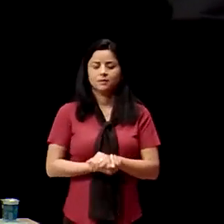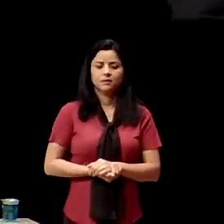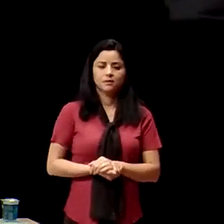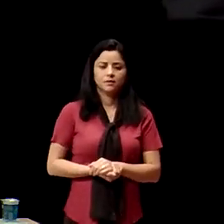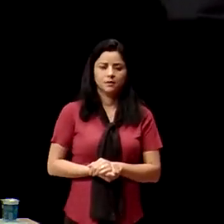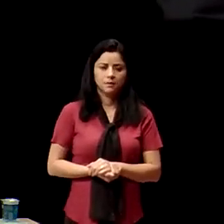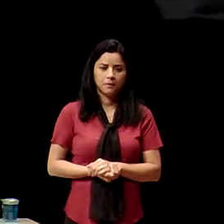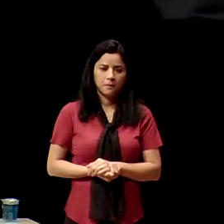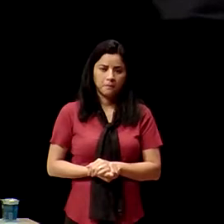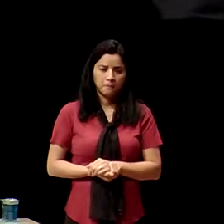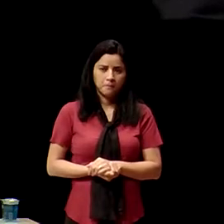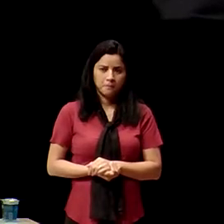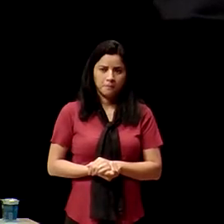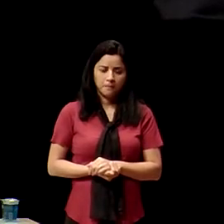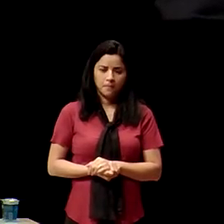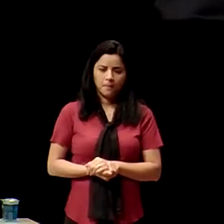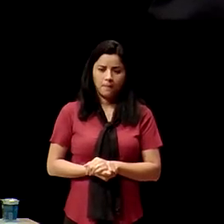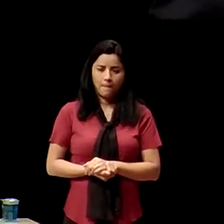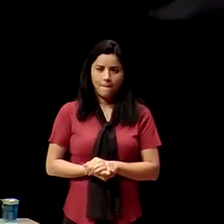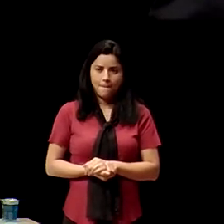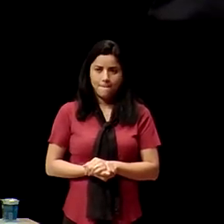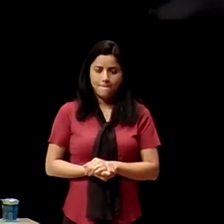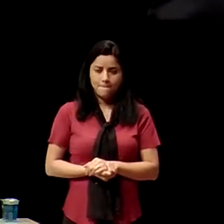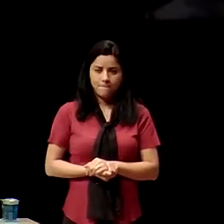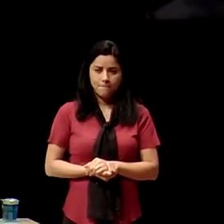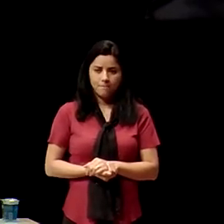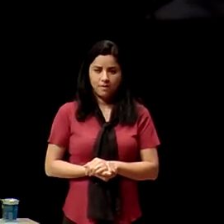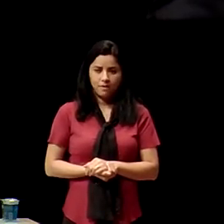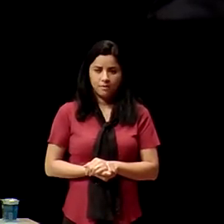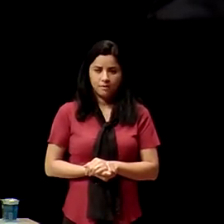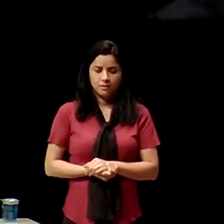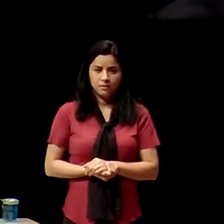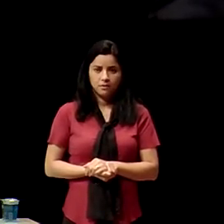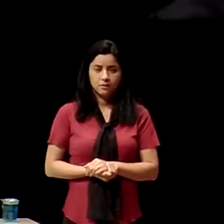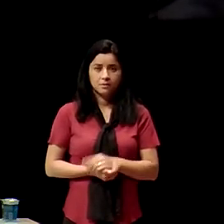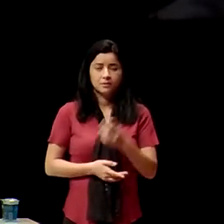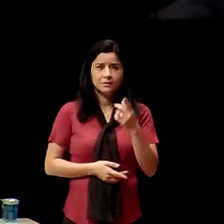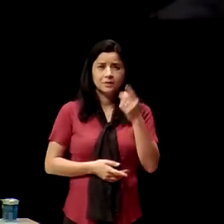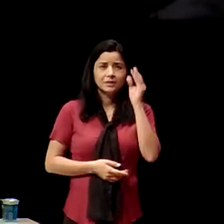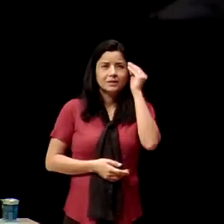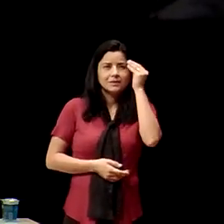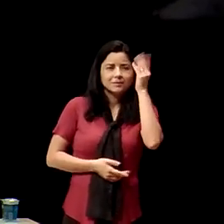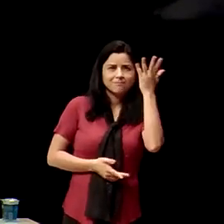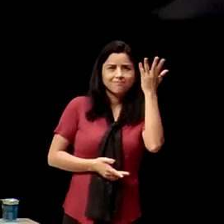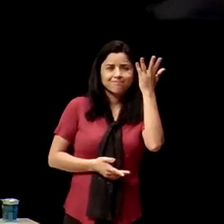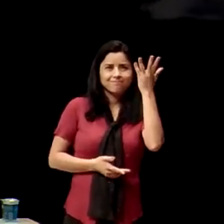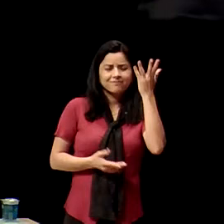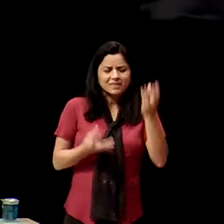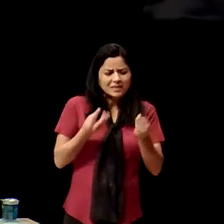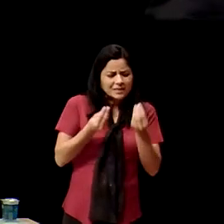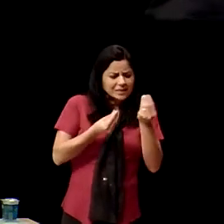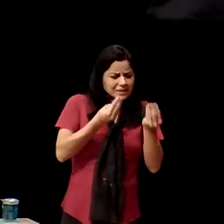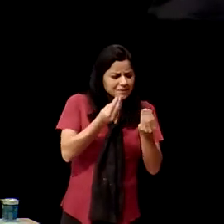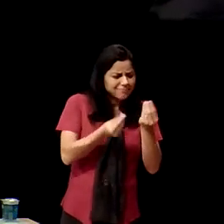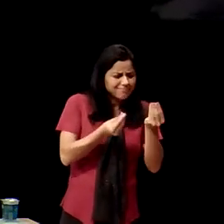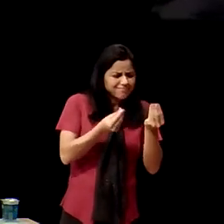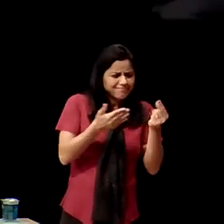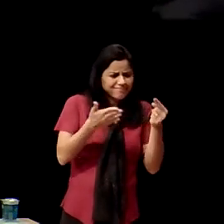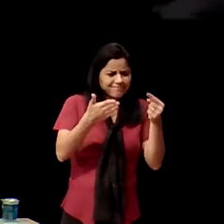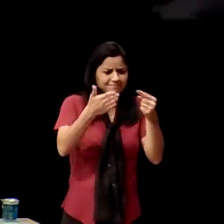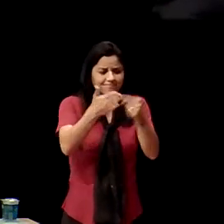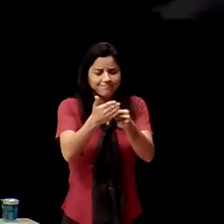the nature of the mission of social pedagogy. O entendimento da natureza da missão